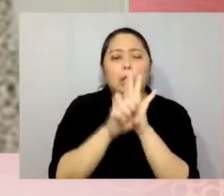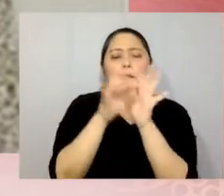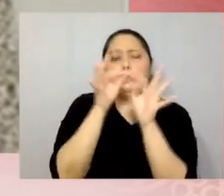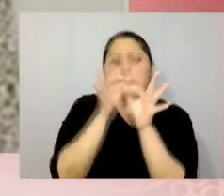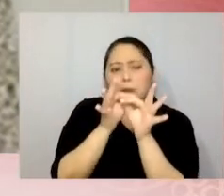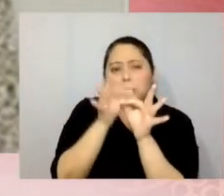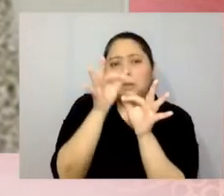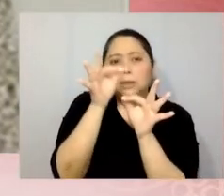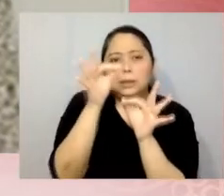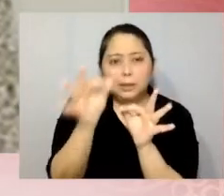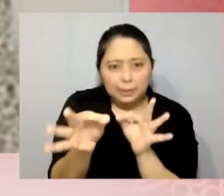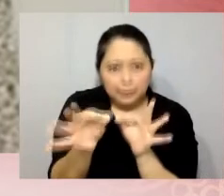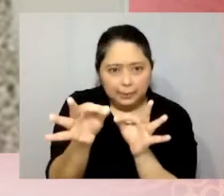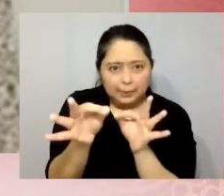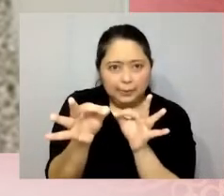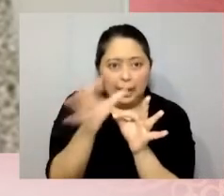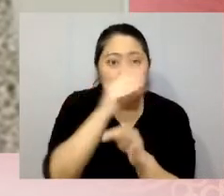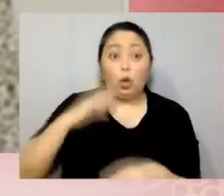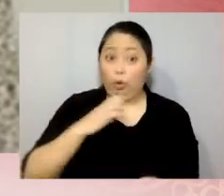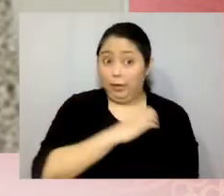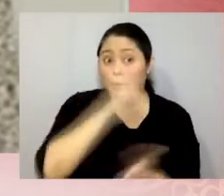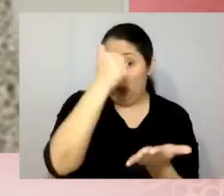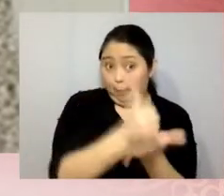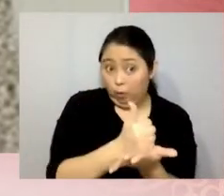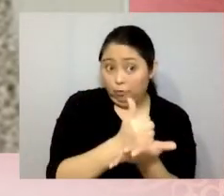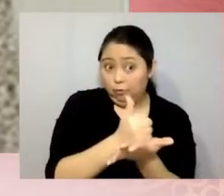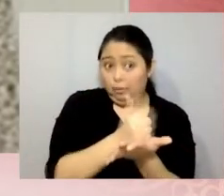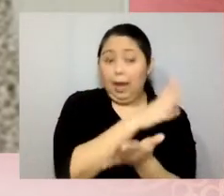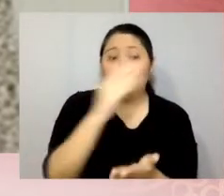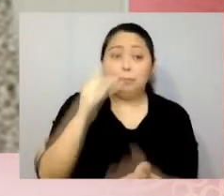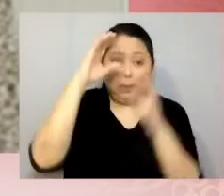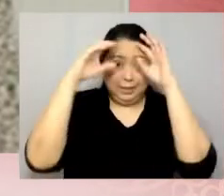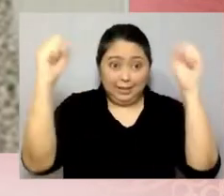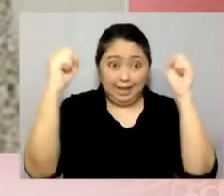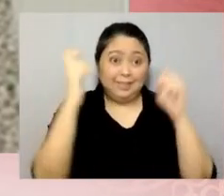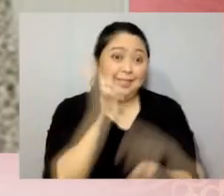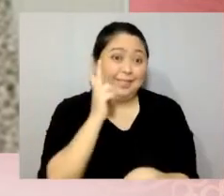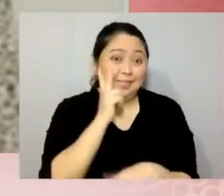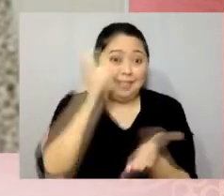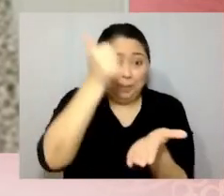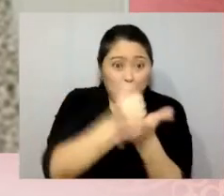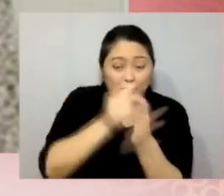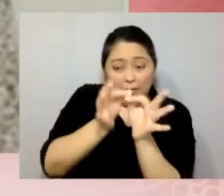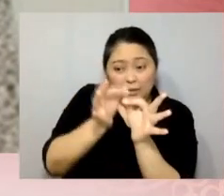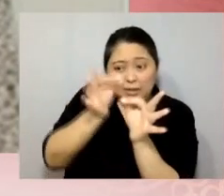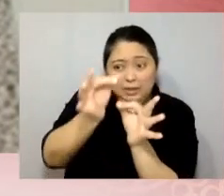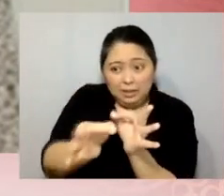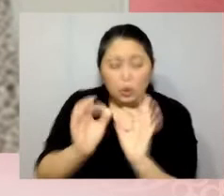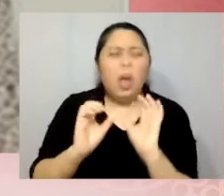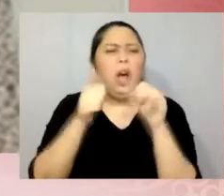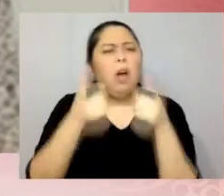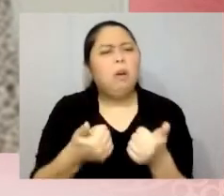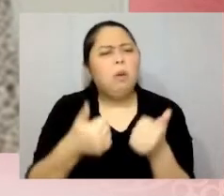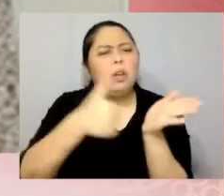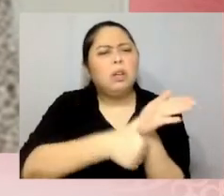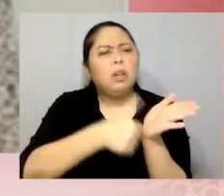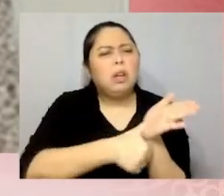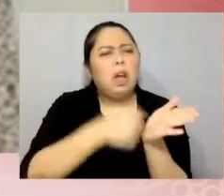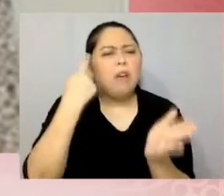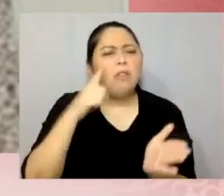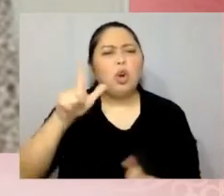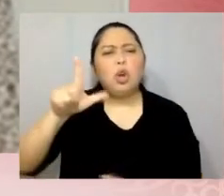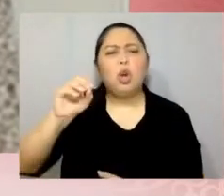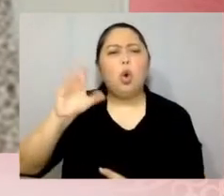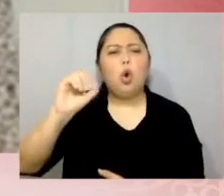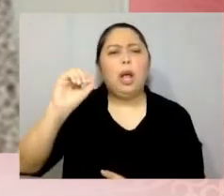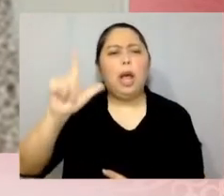of BTA will be considered and approved by the Congress and our President, how does this affect the conduct of elections in